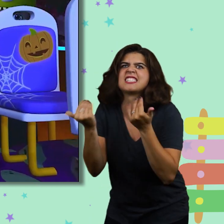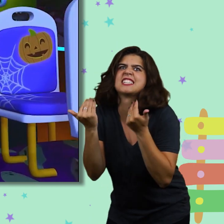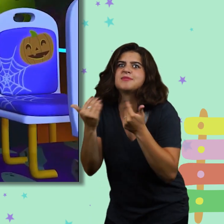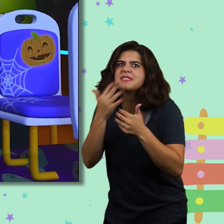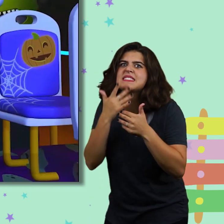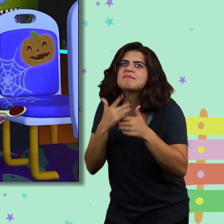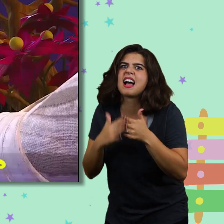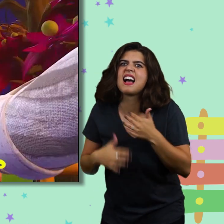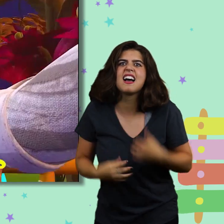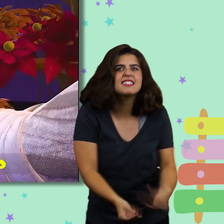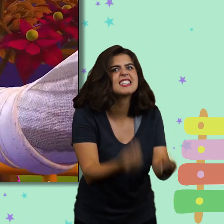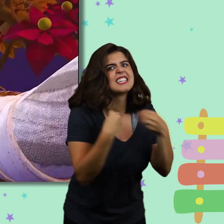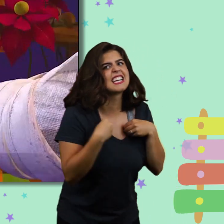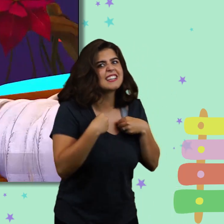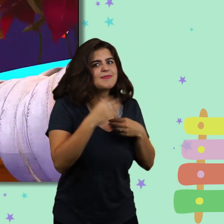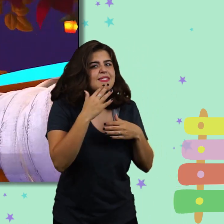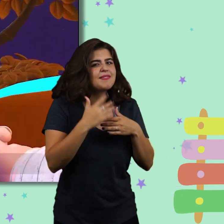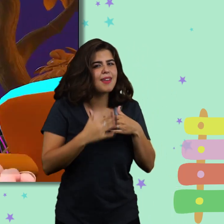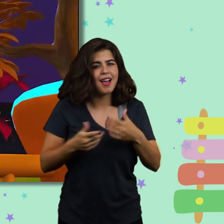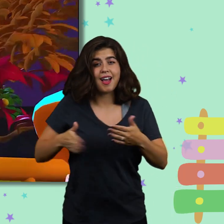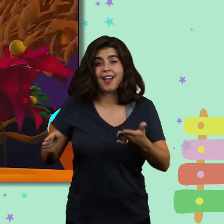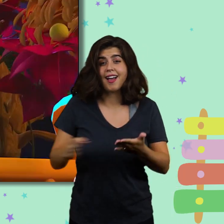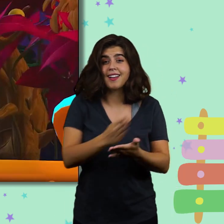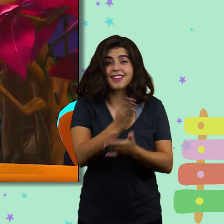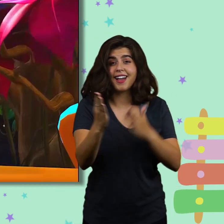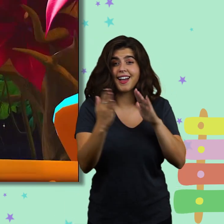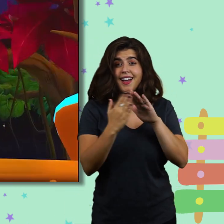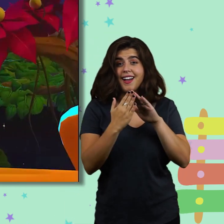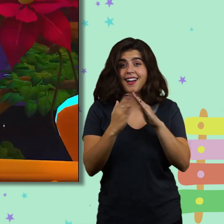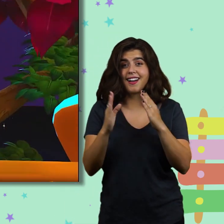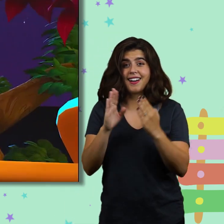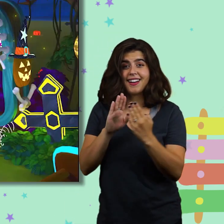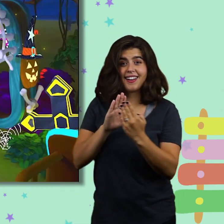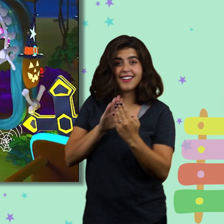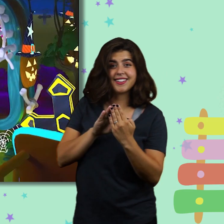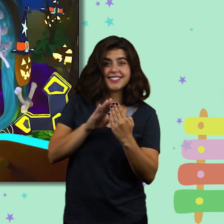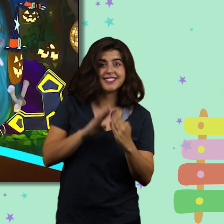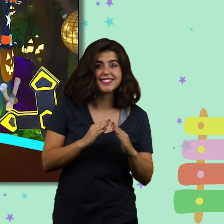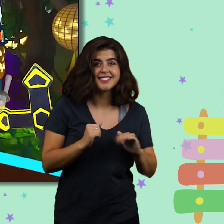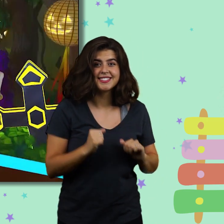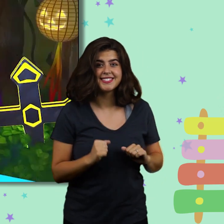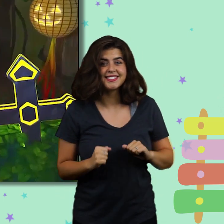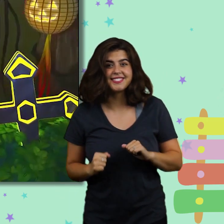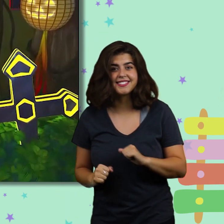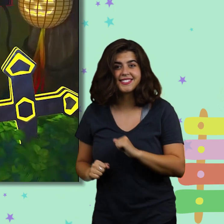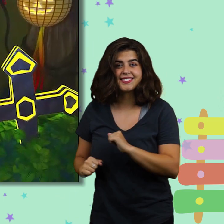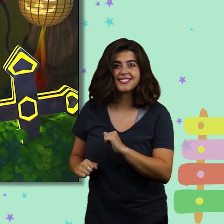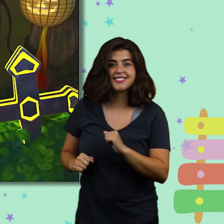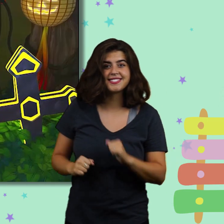Says, give me some blood all through the town.